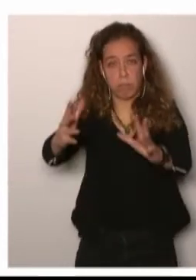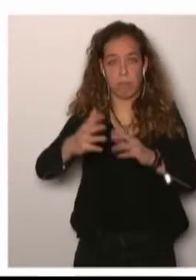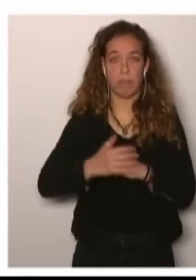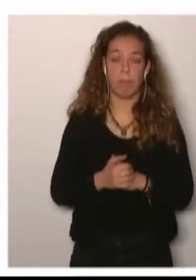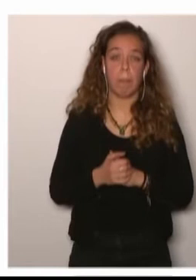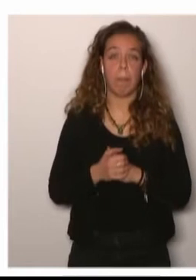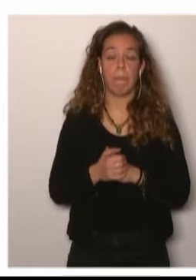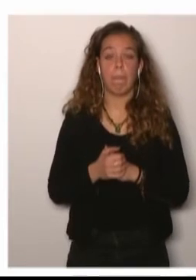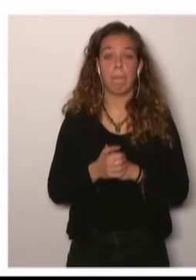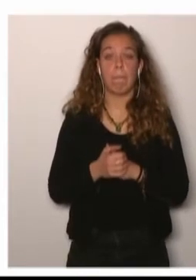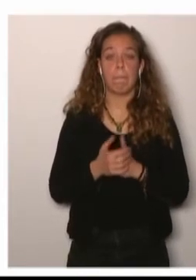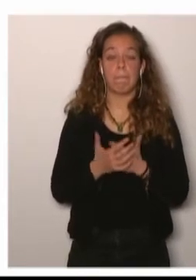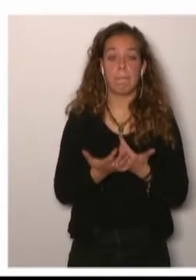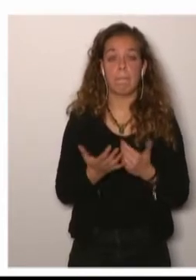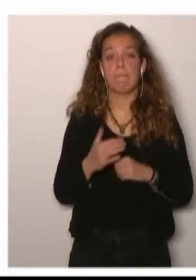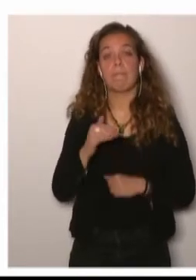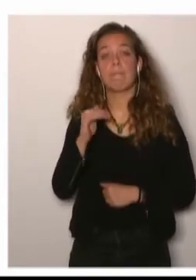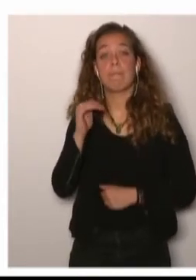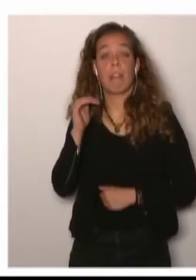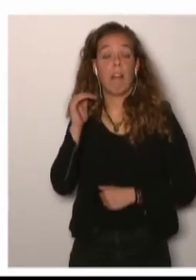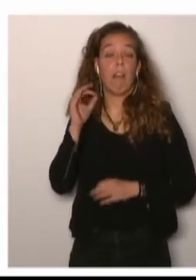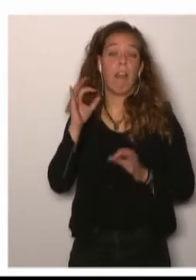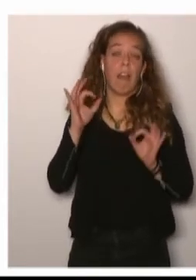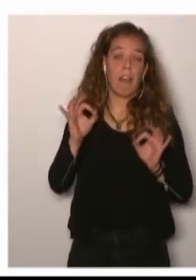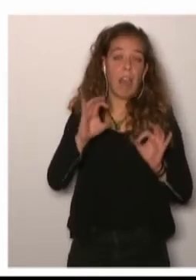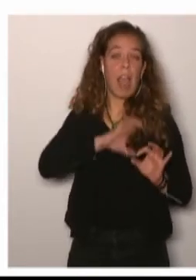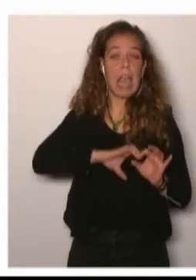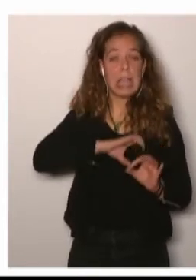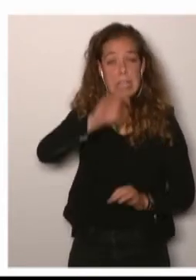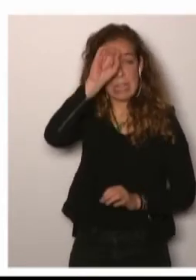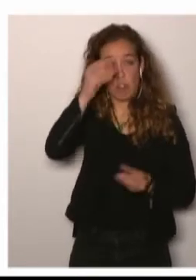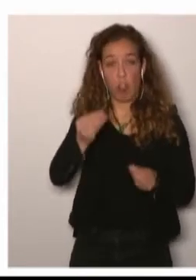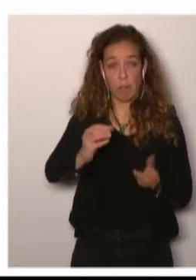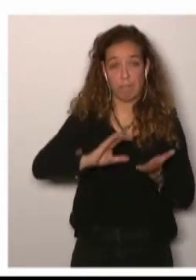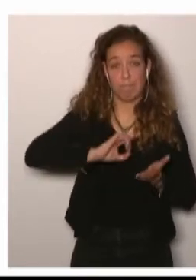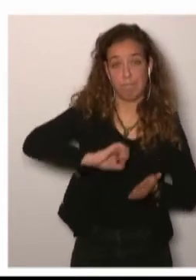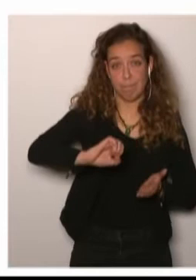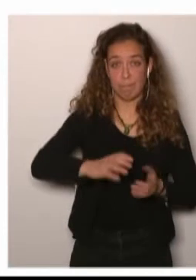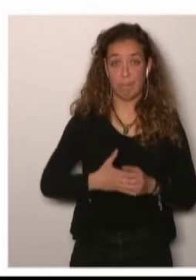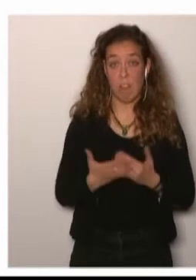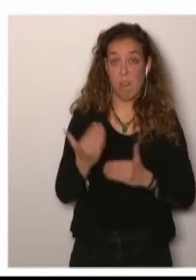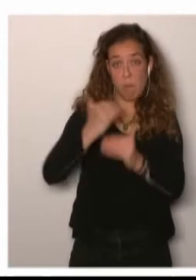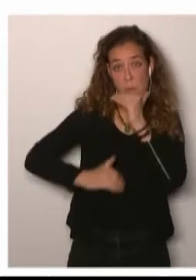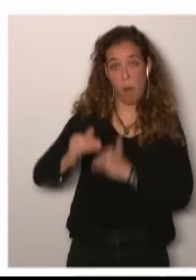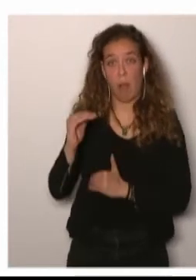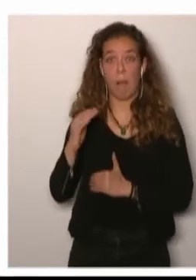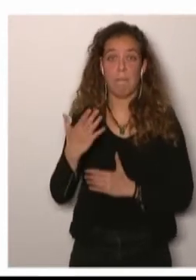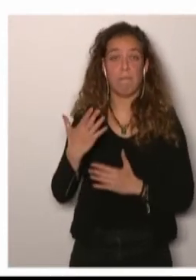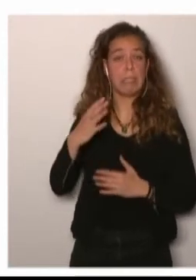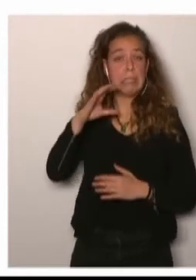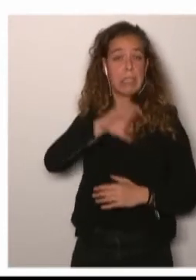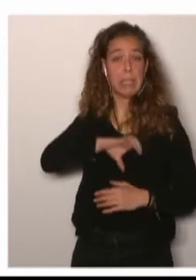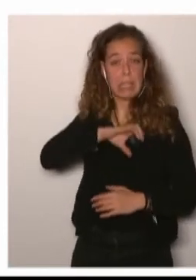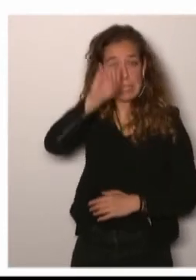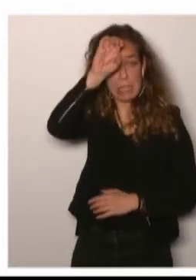initiative, launched by the European Commission, the heads of medicines agencies, and the EMA to further develop Europe as a focal point for